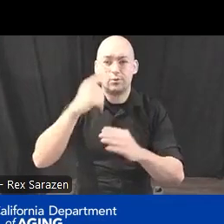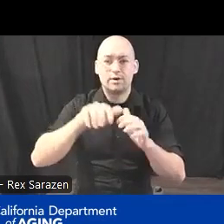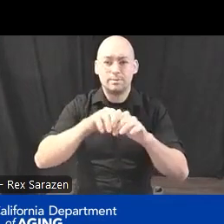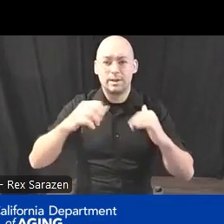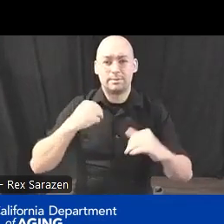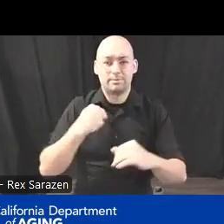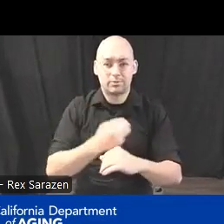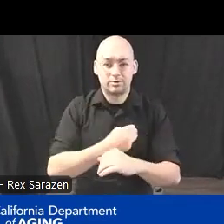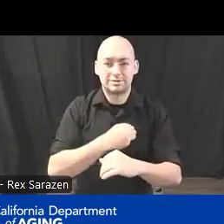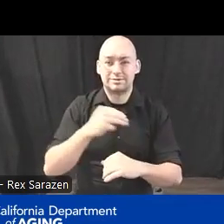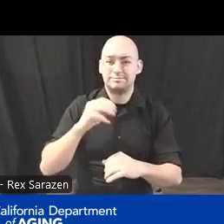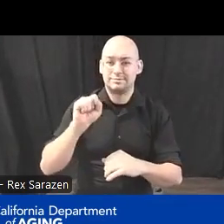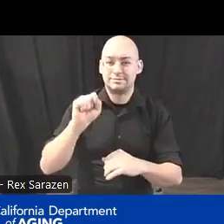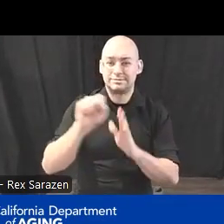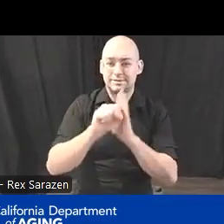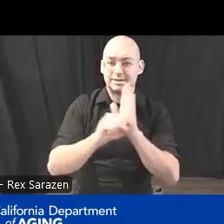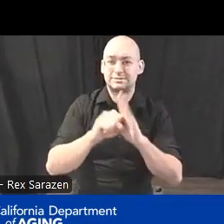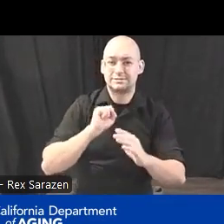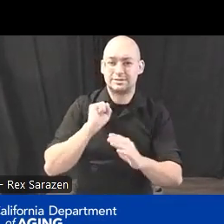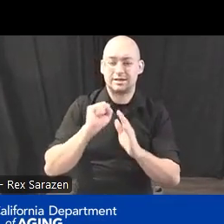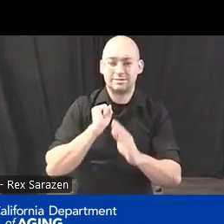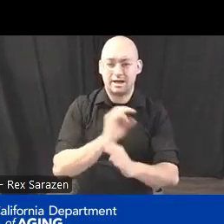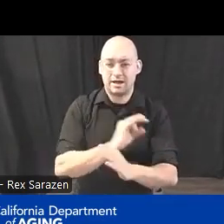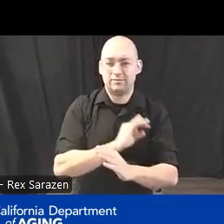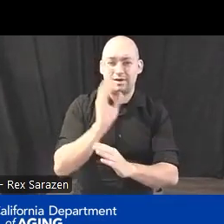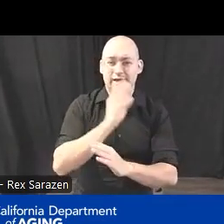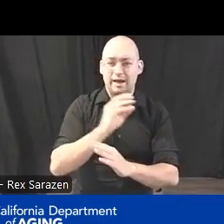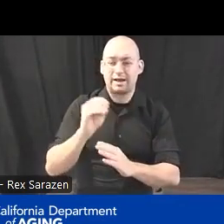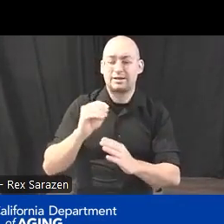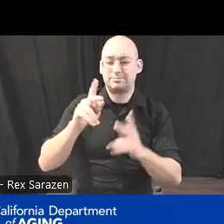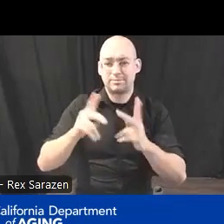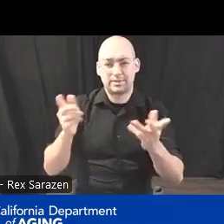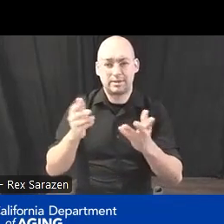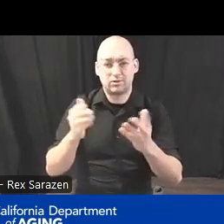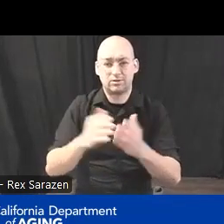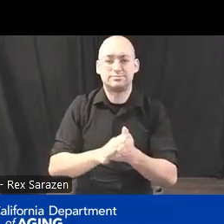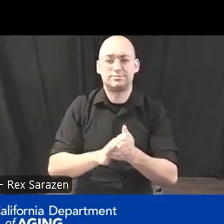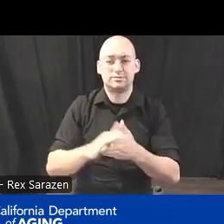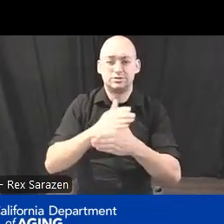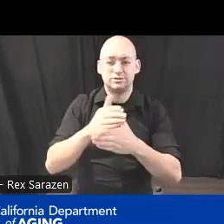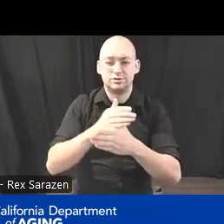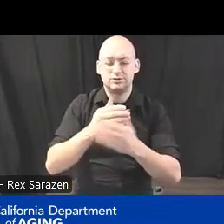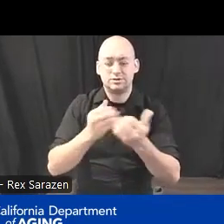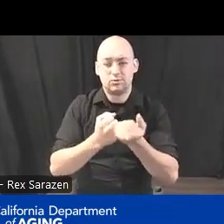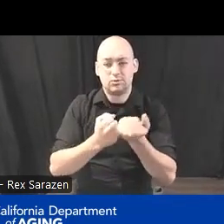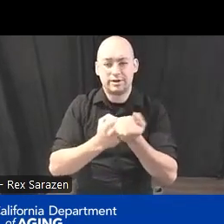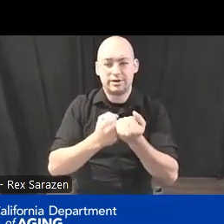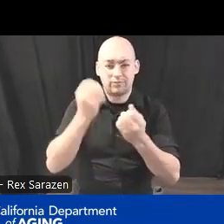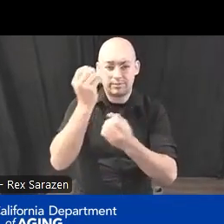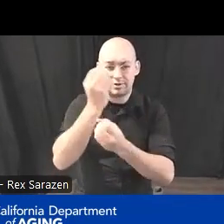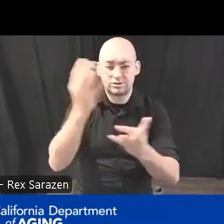state staff, and our guests to share out supporting information, meeting related